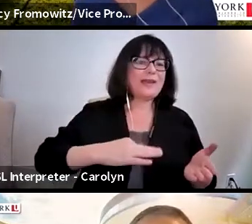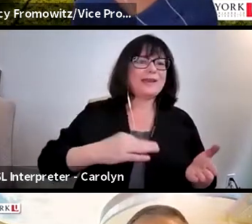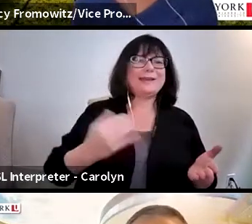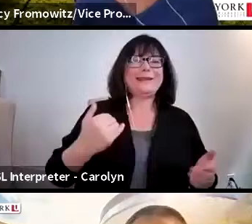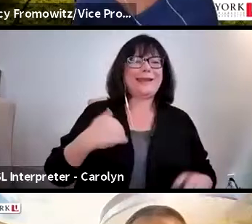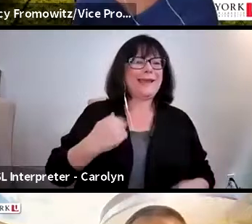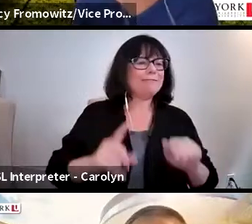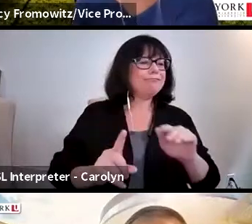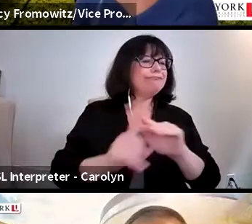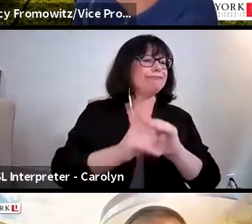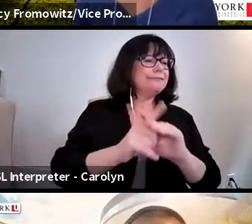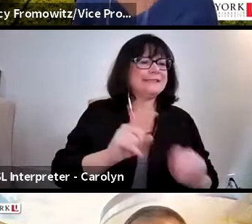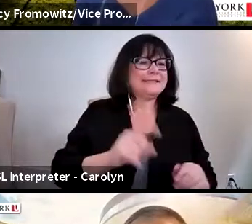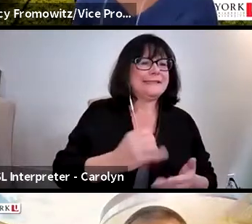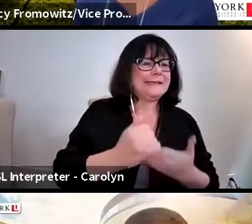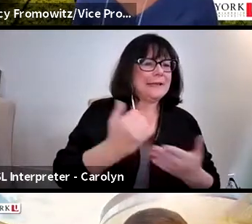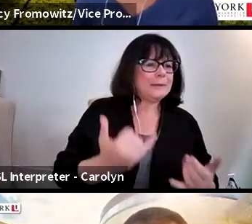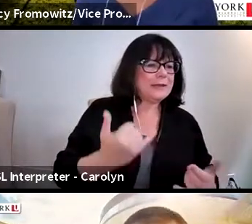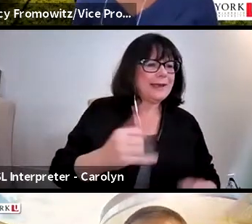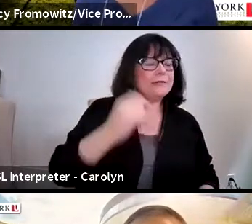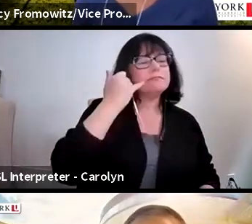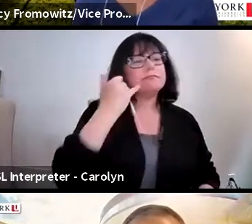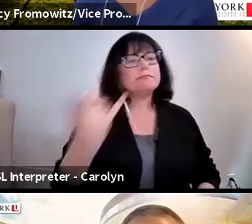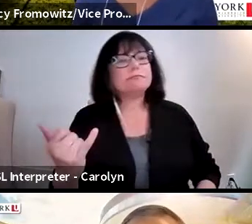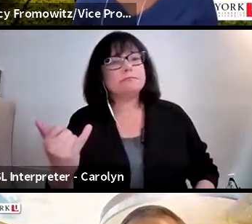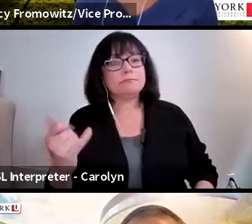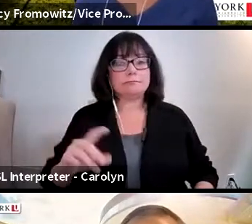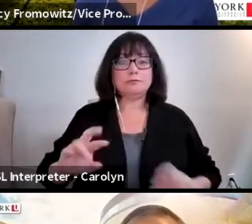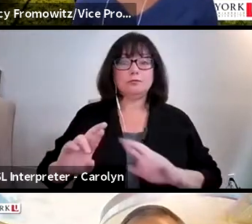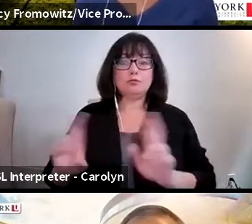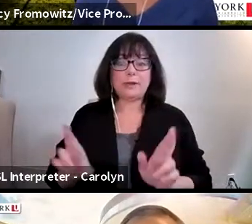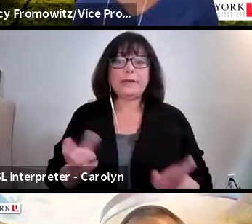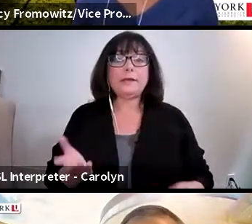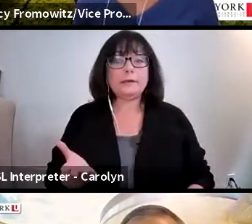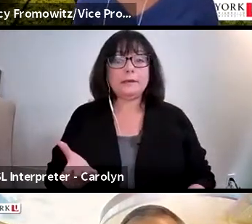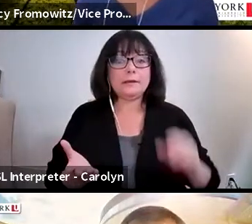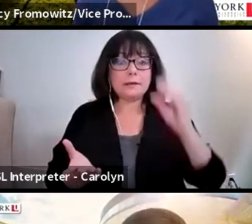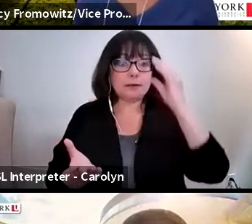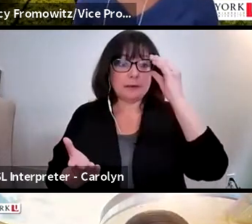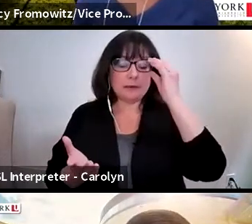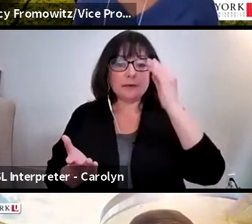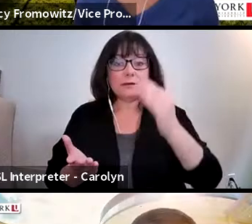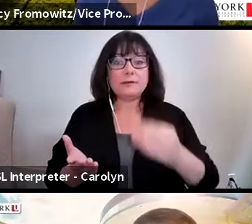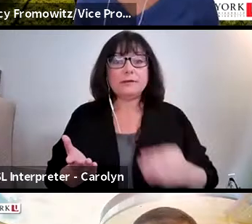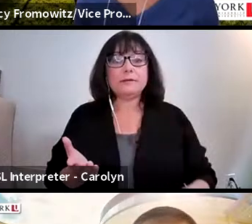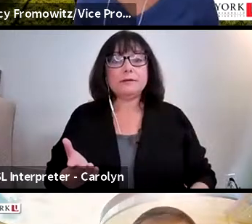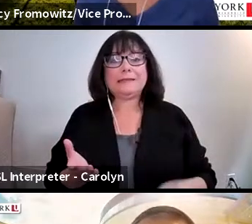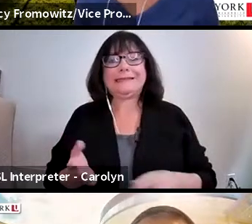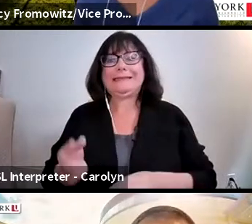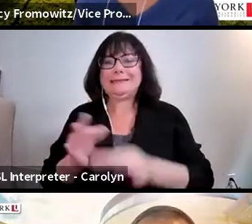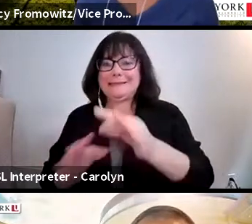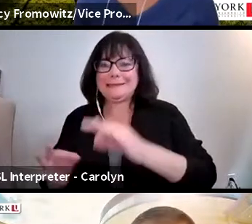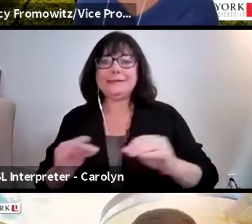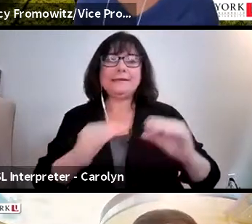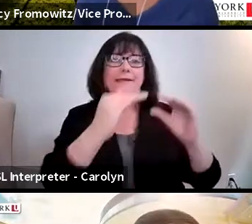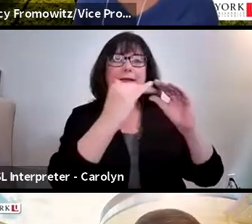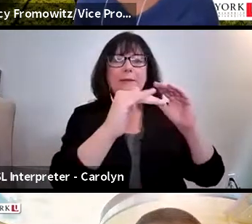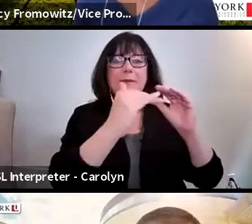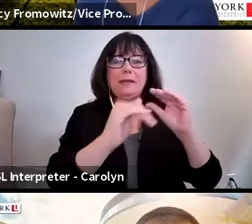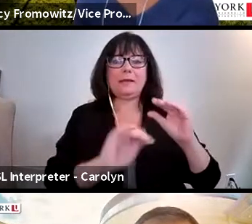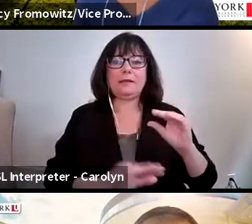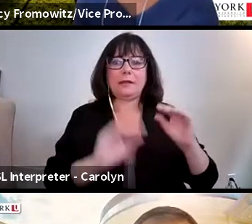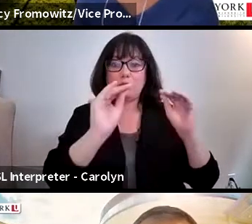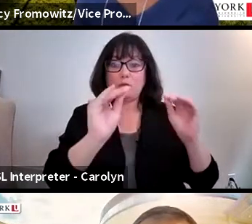that students weren't necessarily all having to go through their faculty members. I don't know whether or not I could